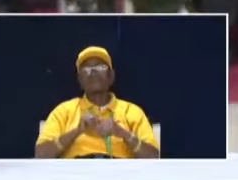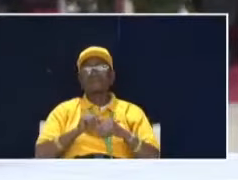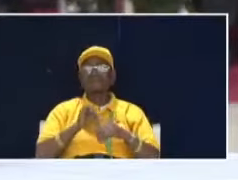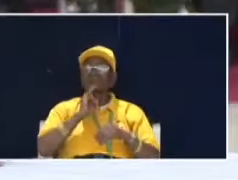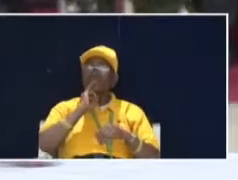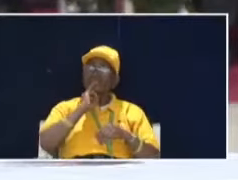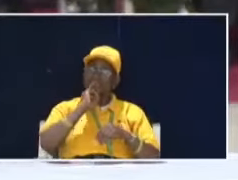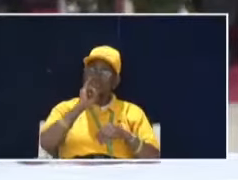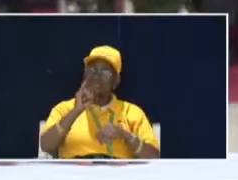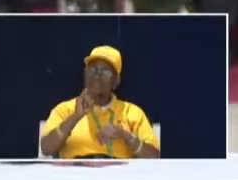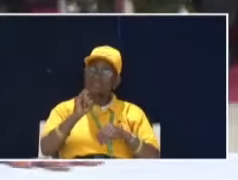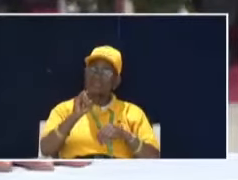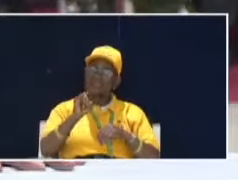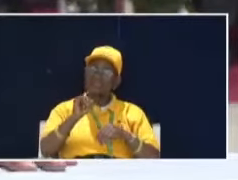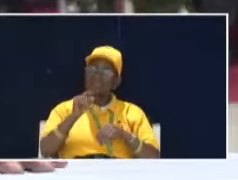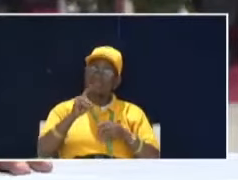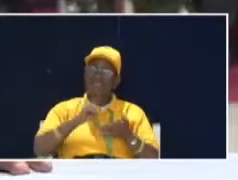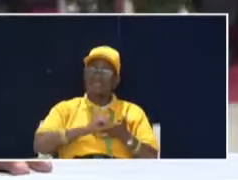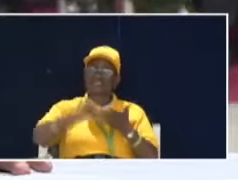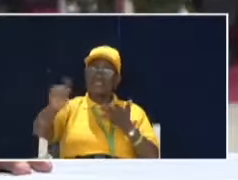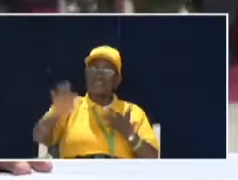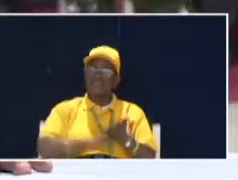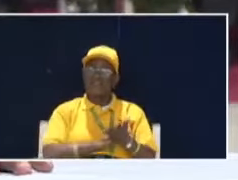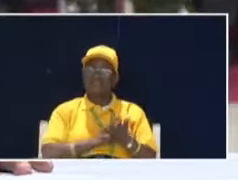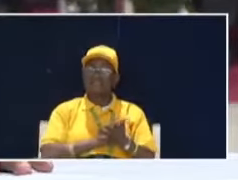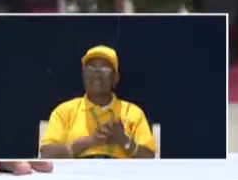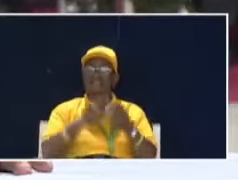is divine visitation.